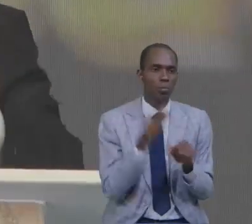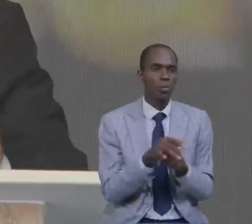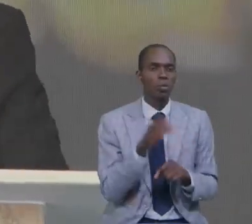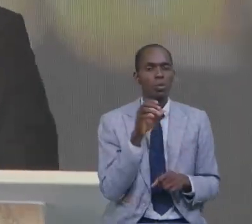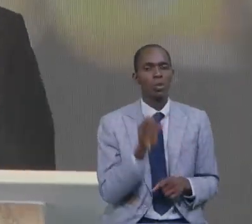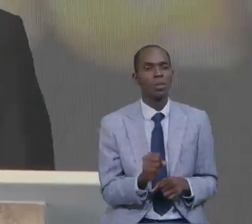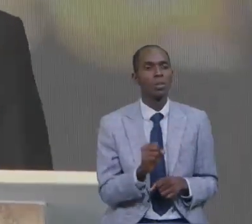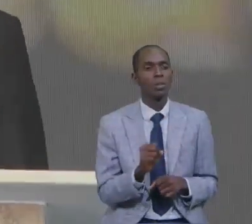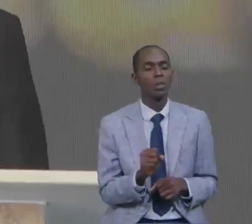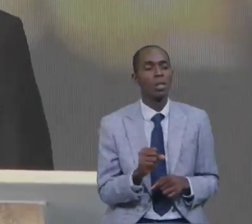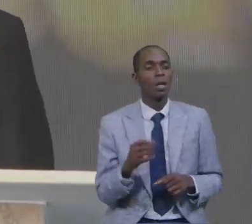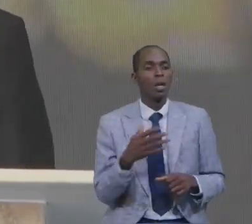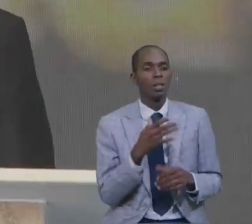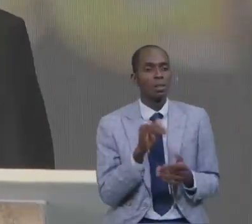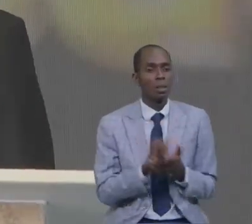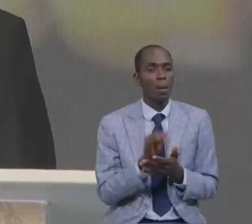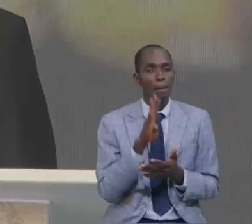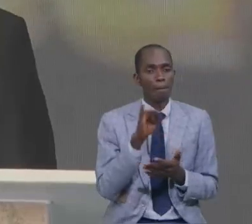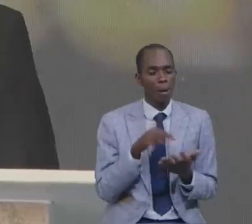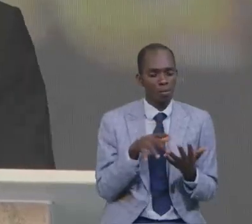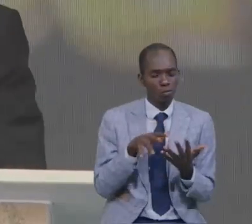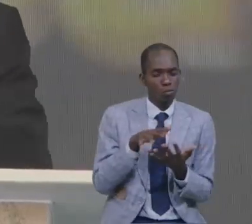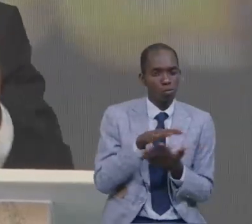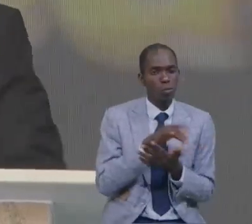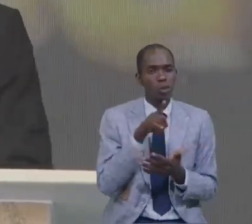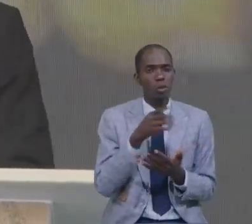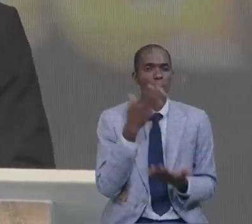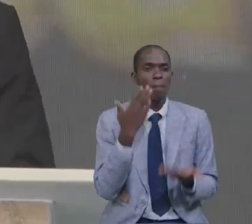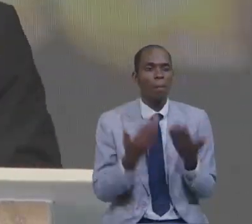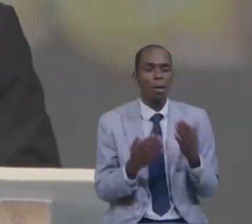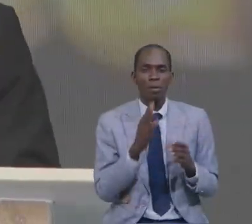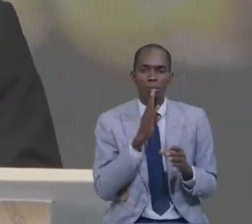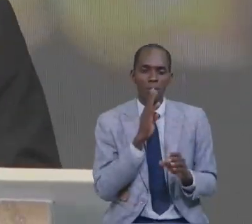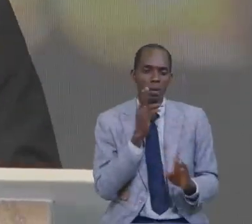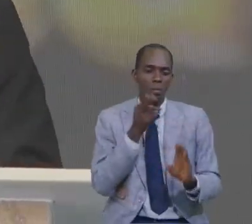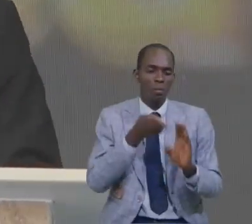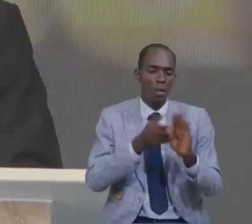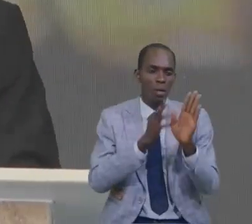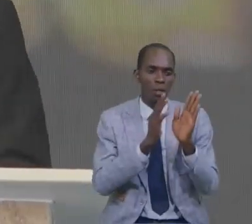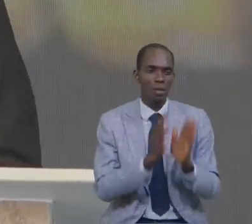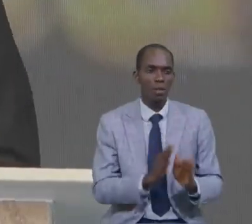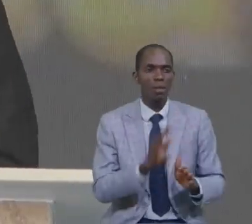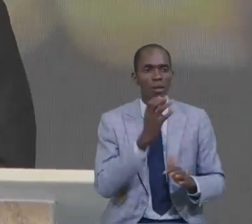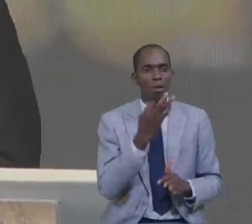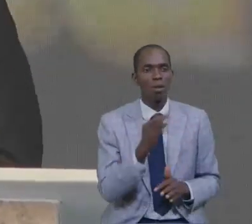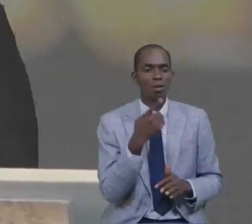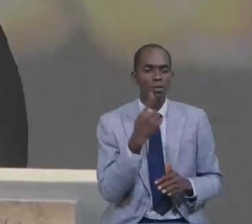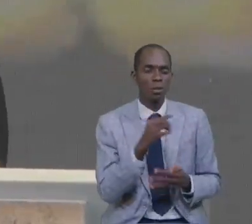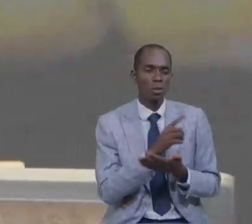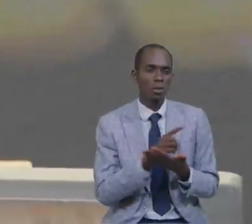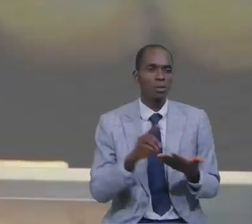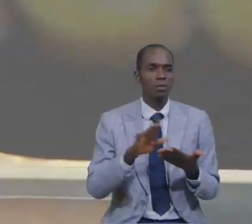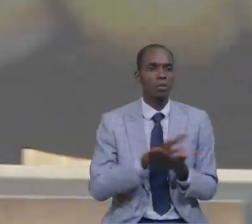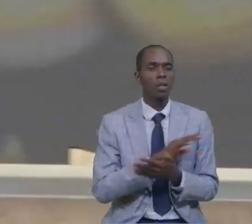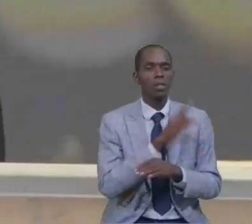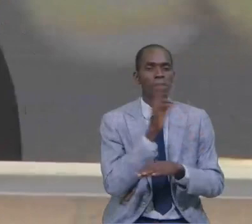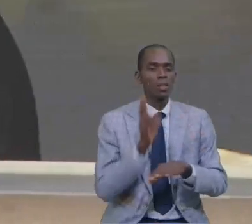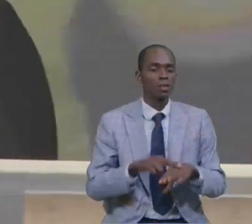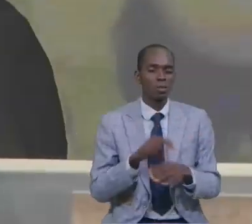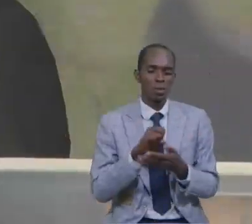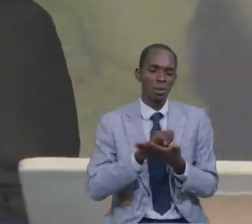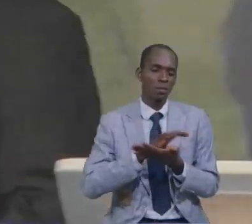divine nature. Sanctification. Partakers of the divine nature. The nature in